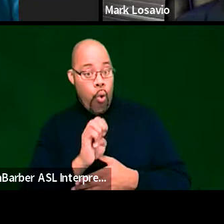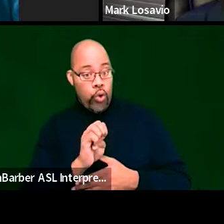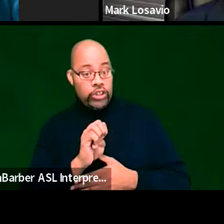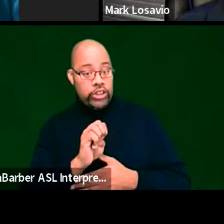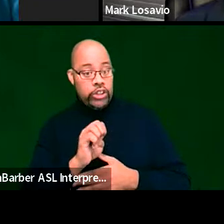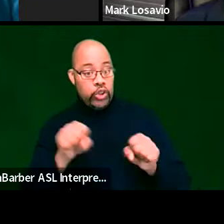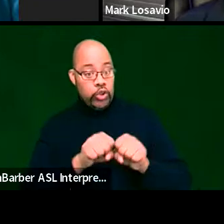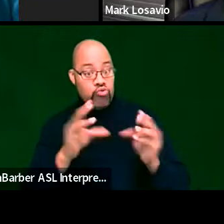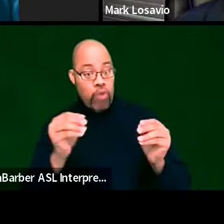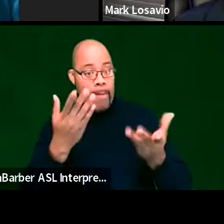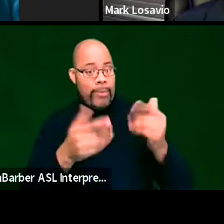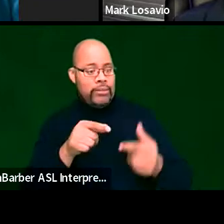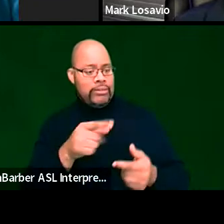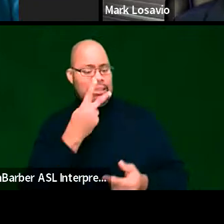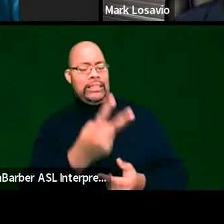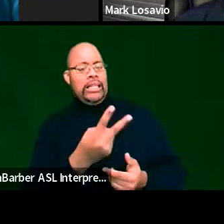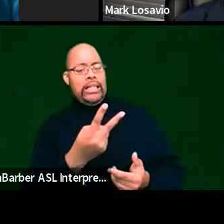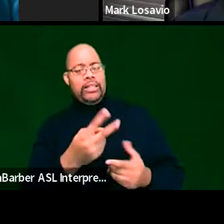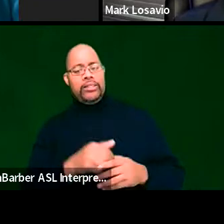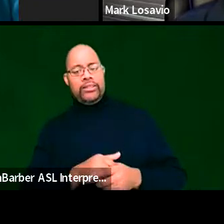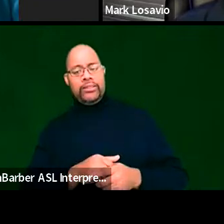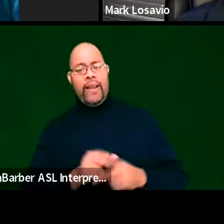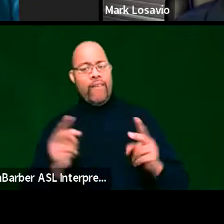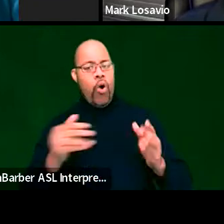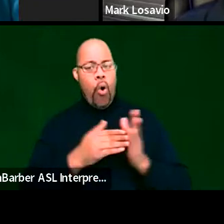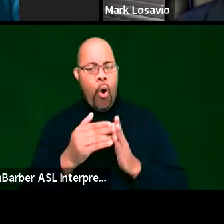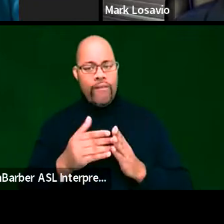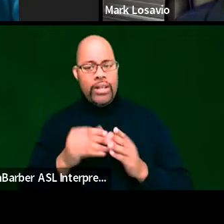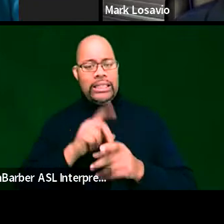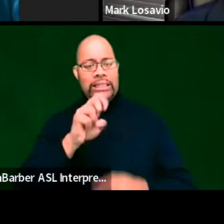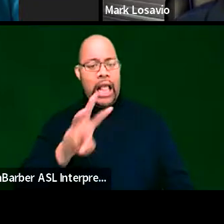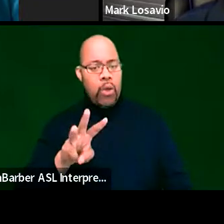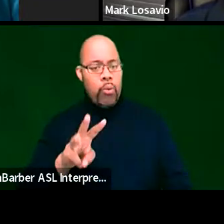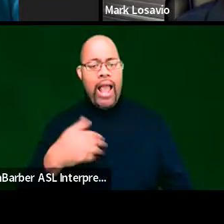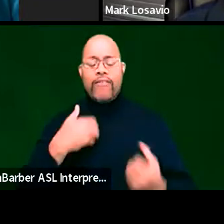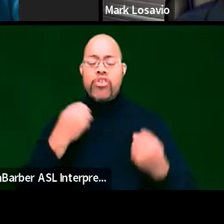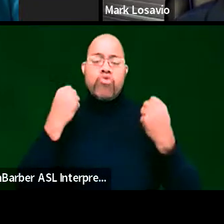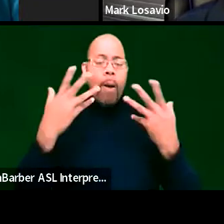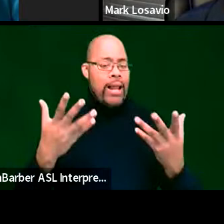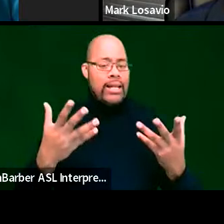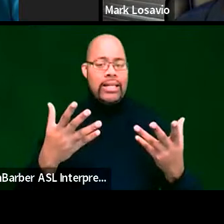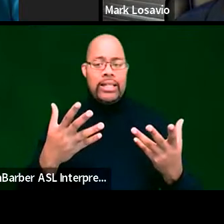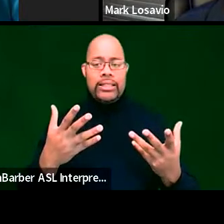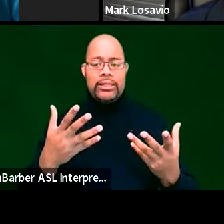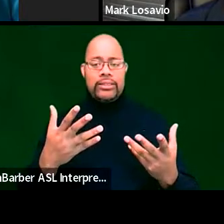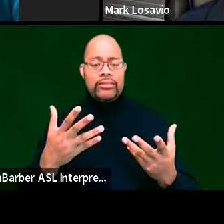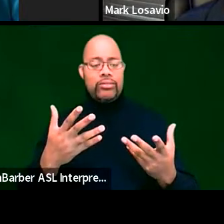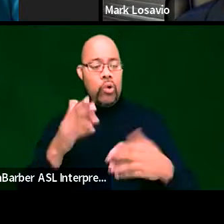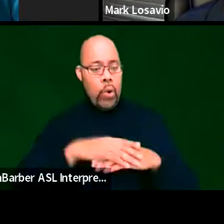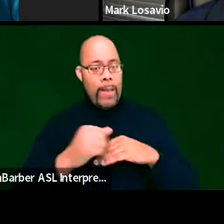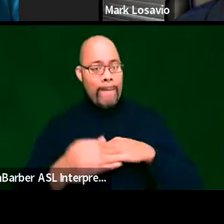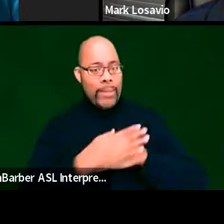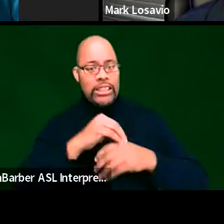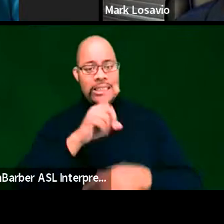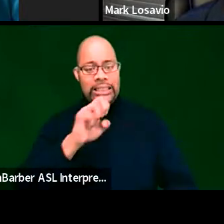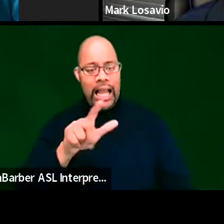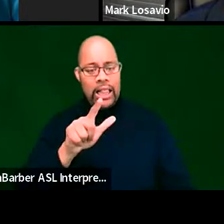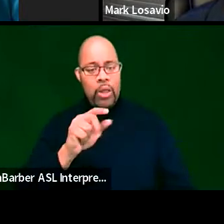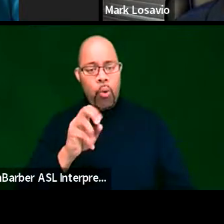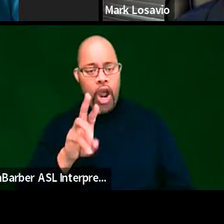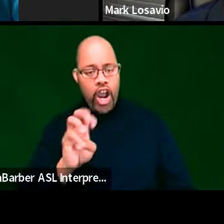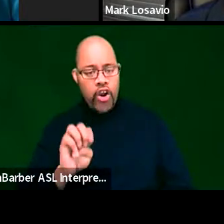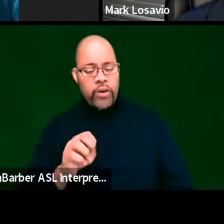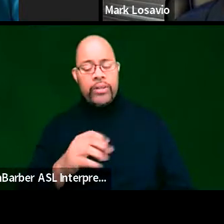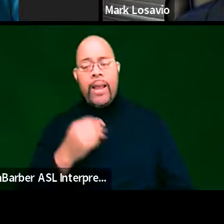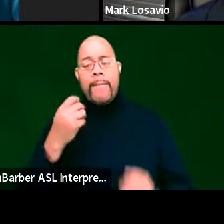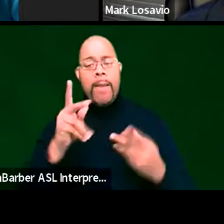even though they might cross paths with them very often in Delaware. There are so many horseshoe crabs that are on the beaches in Delaware.